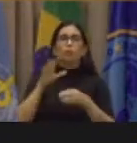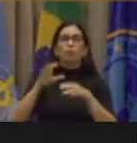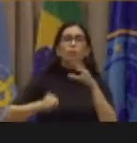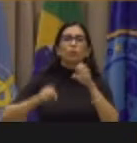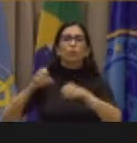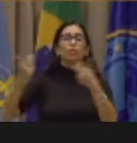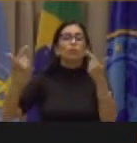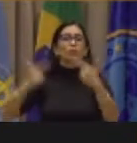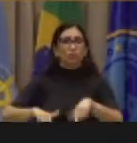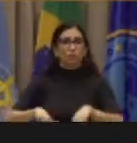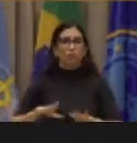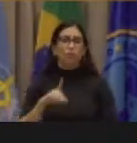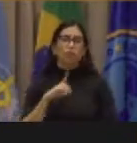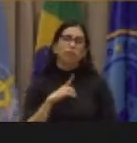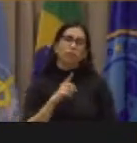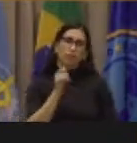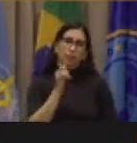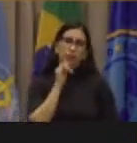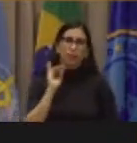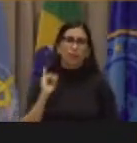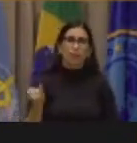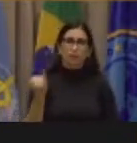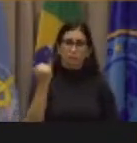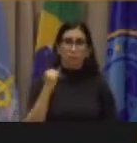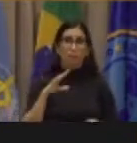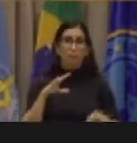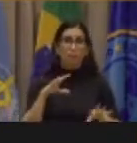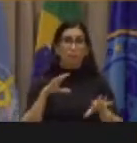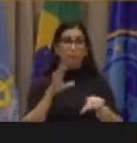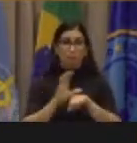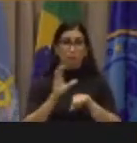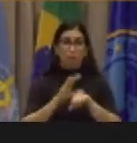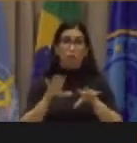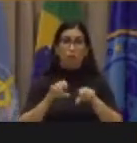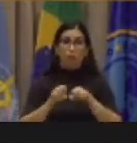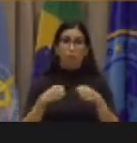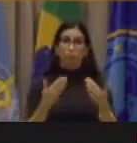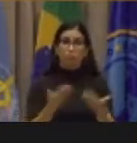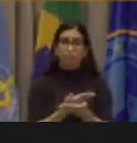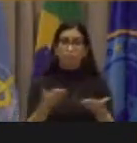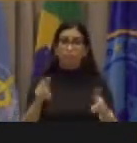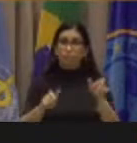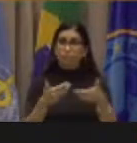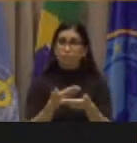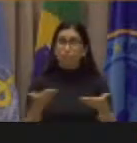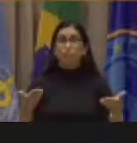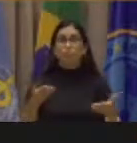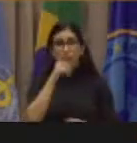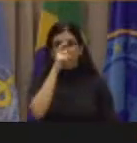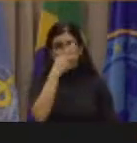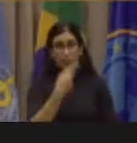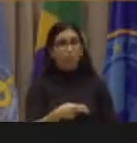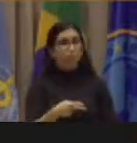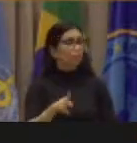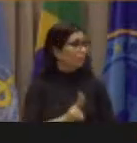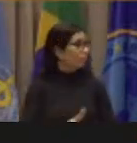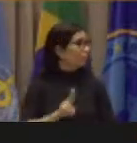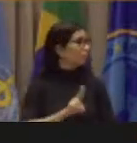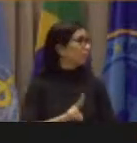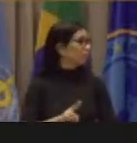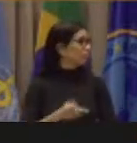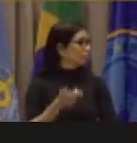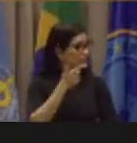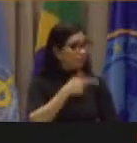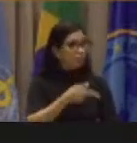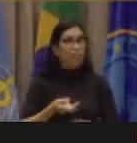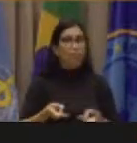keep going. So it's really important to prepare these people and educate them so